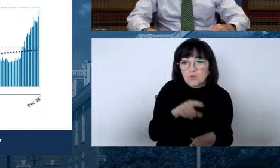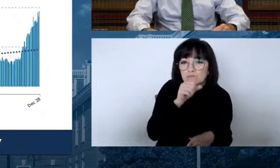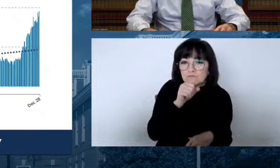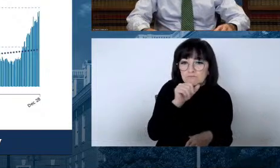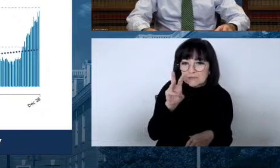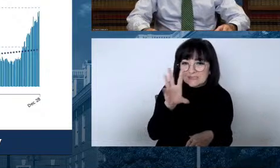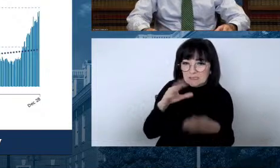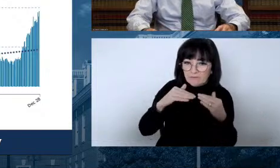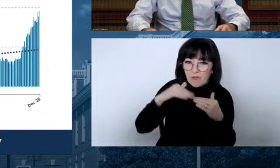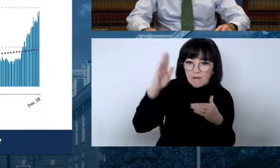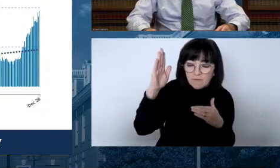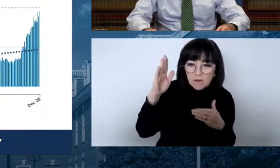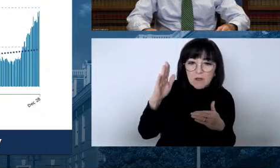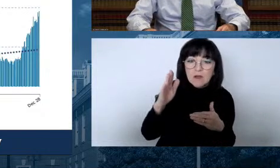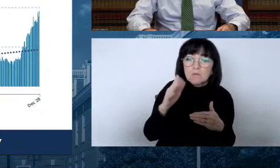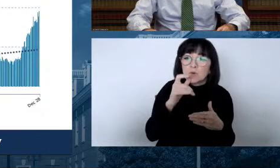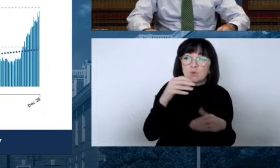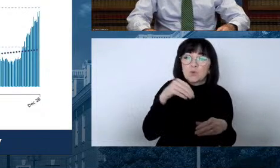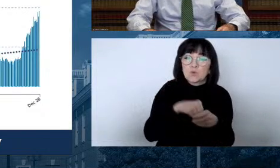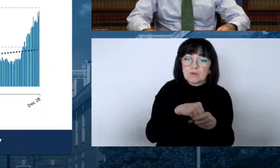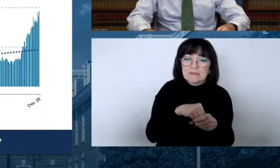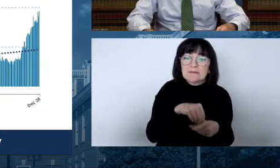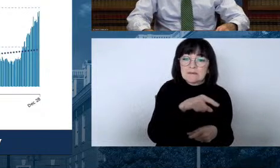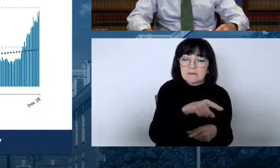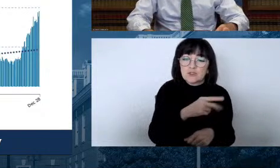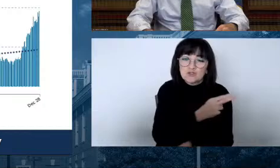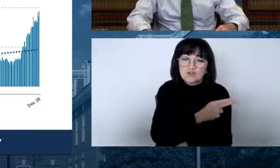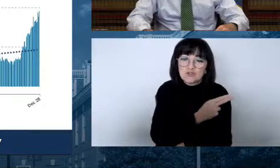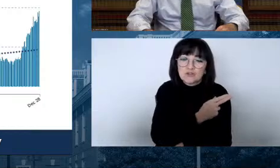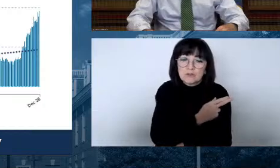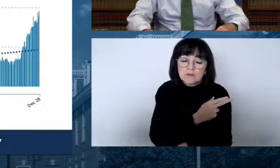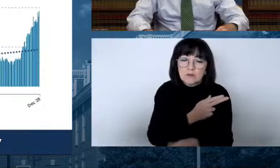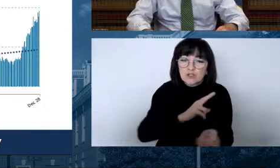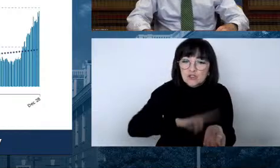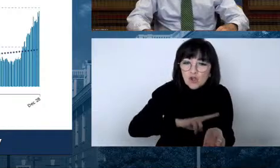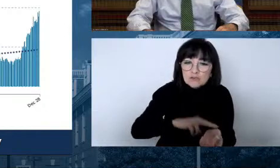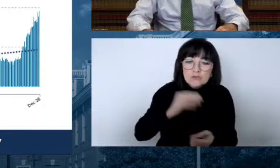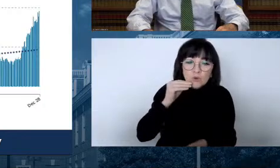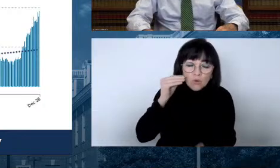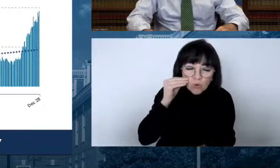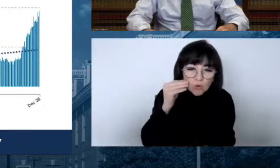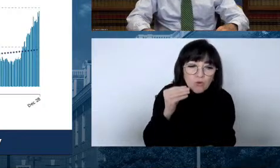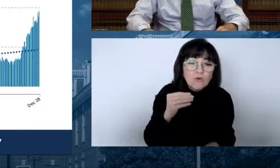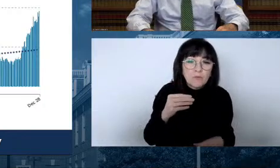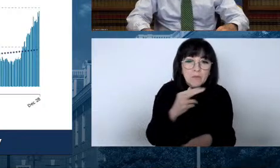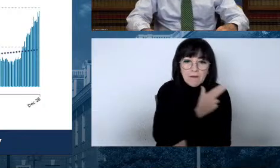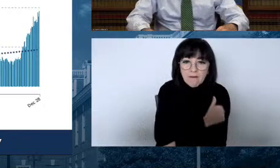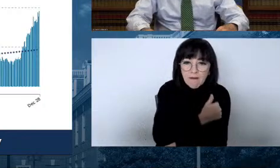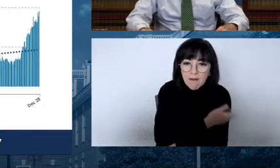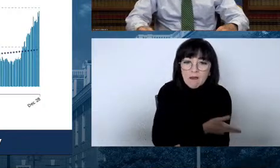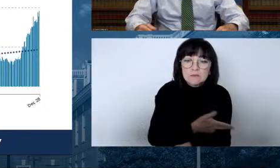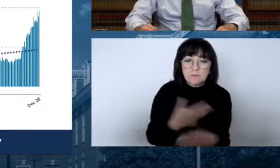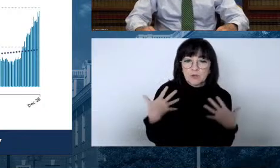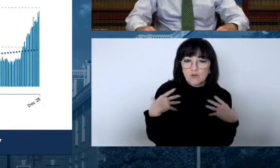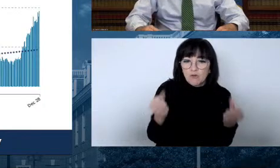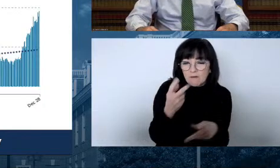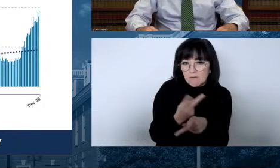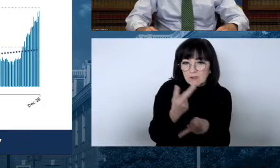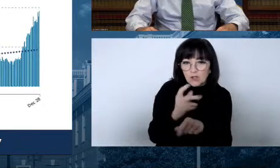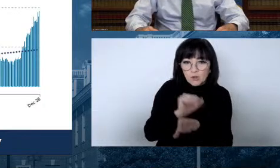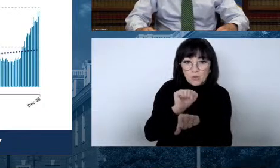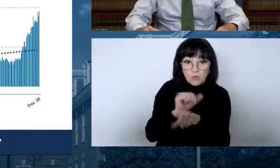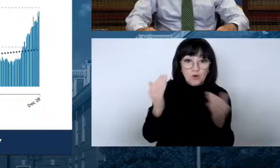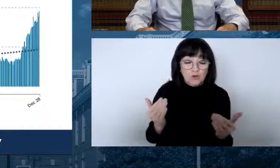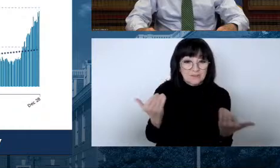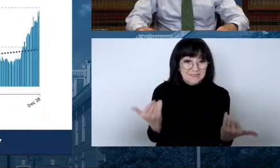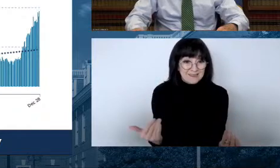in long-term care facilities, our frontline hospital and healthcare workers. And so now, as we